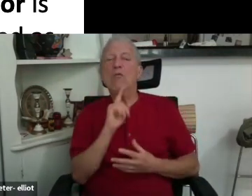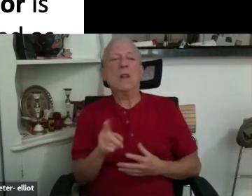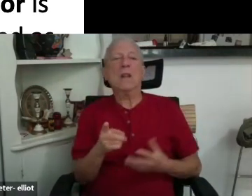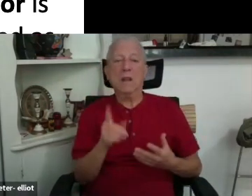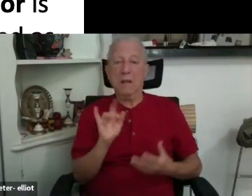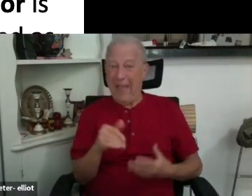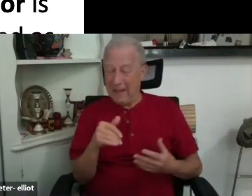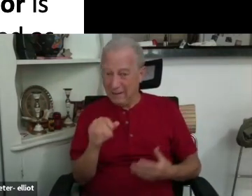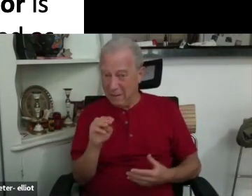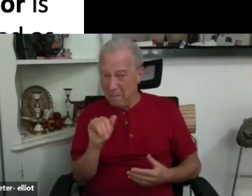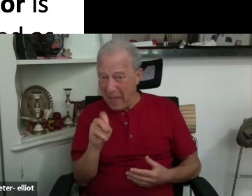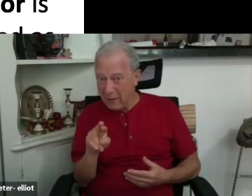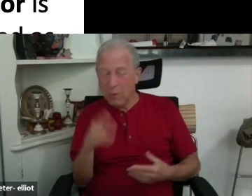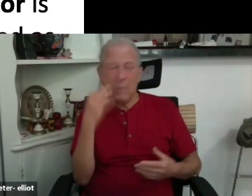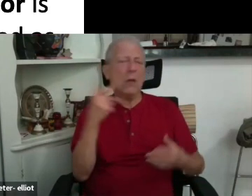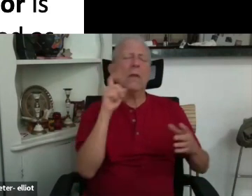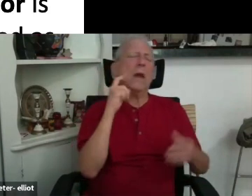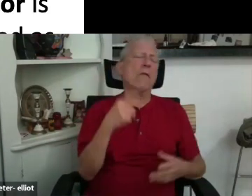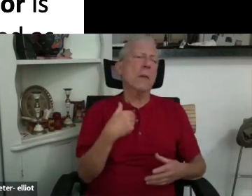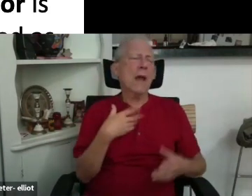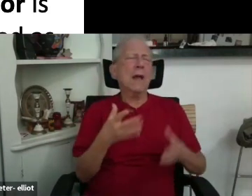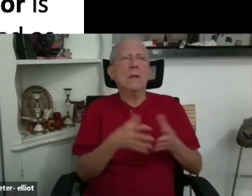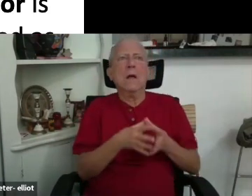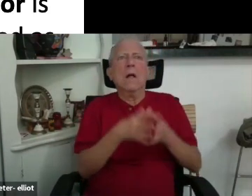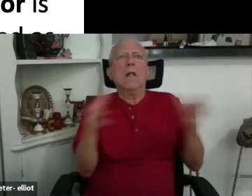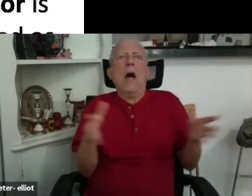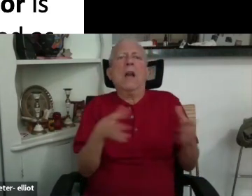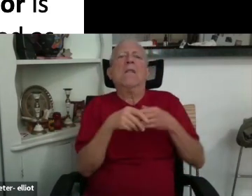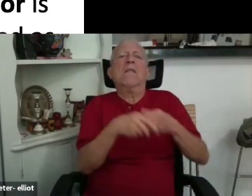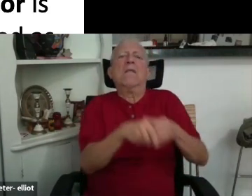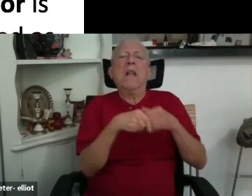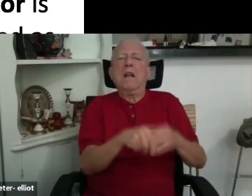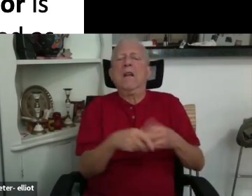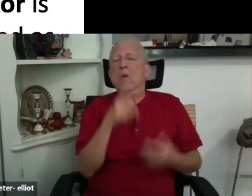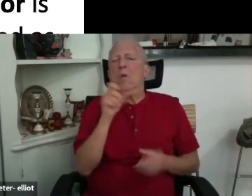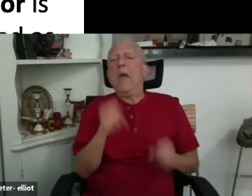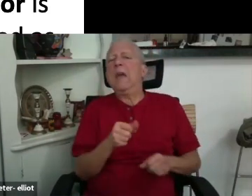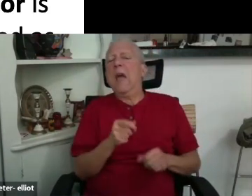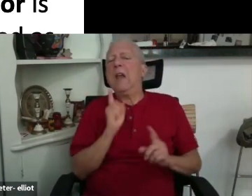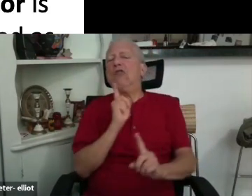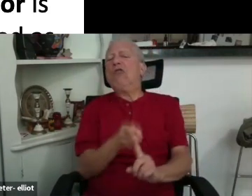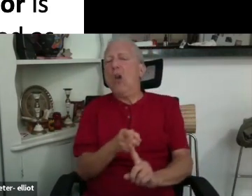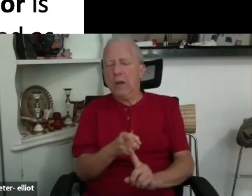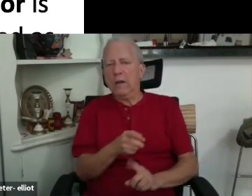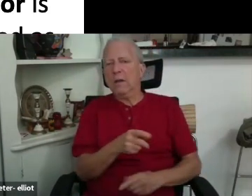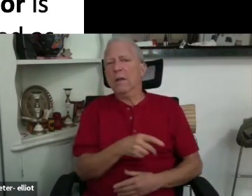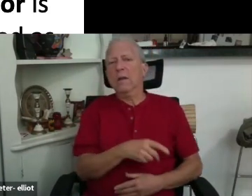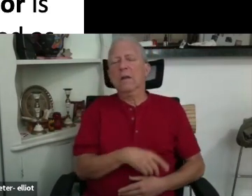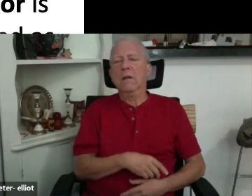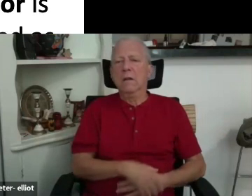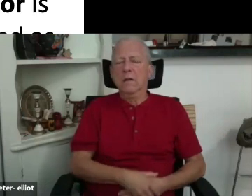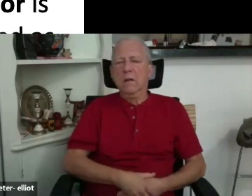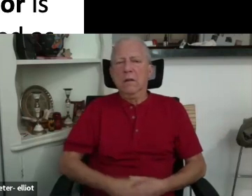have so much discretion in who they can target and under which of all of the different laws that we've discussed.